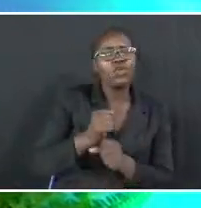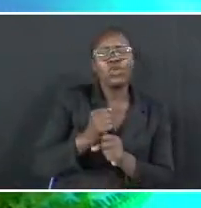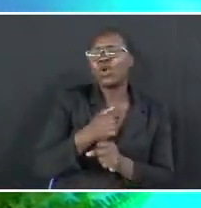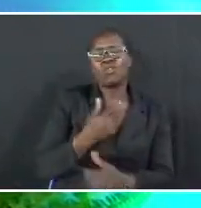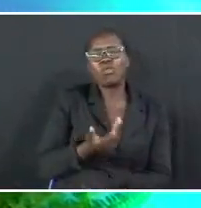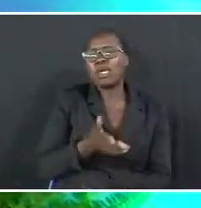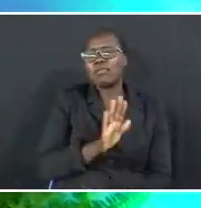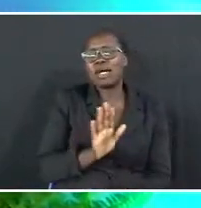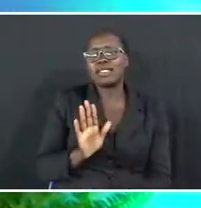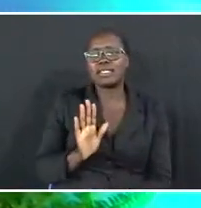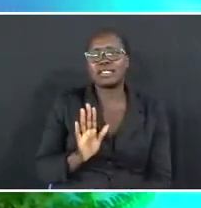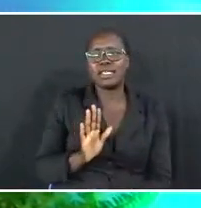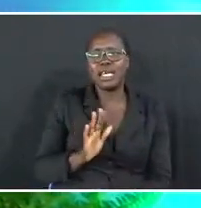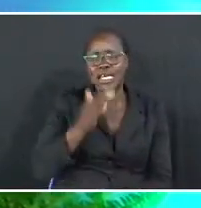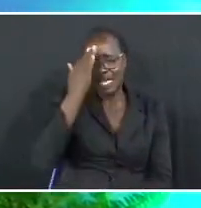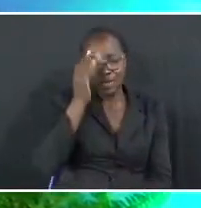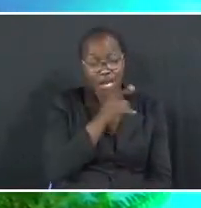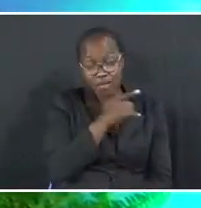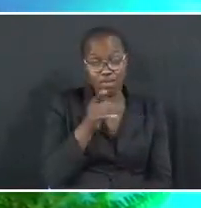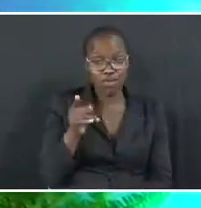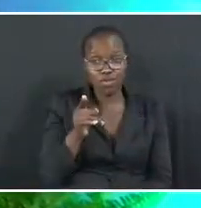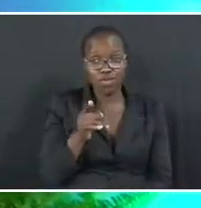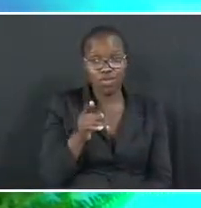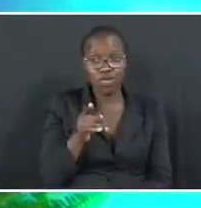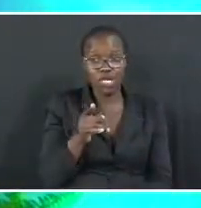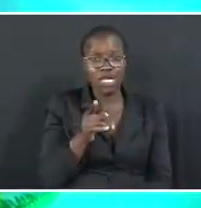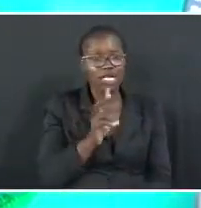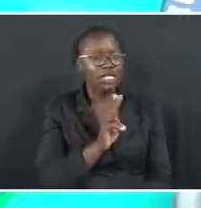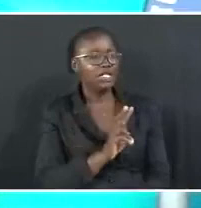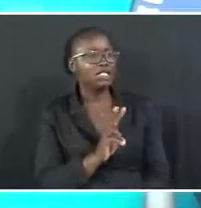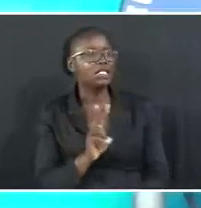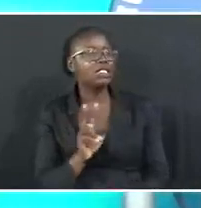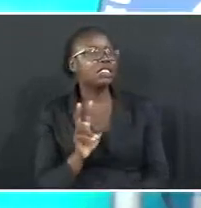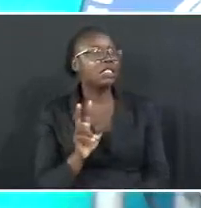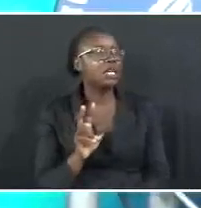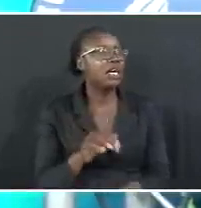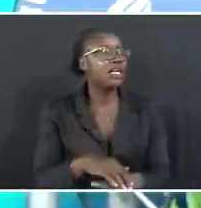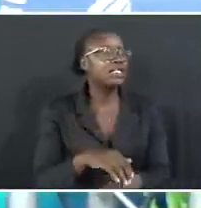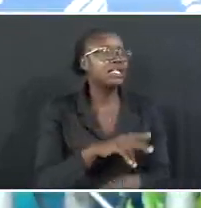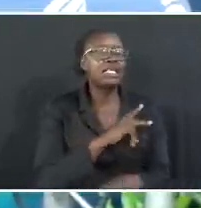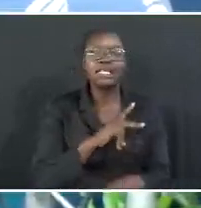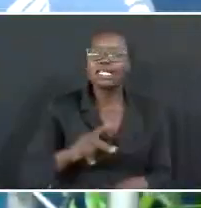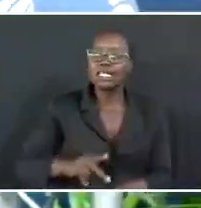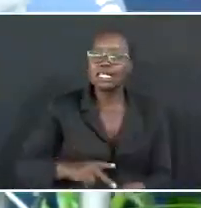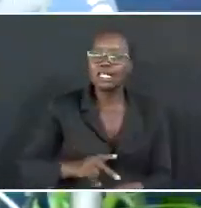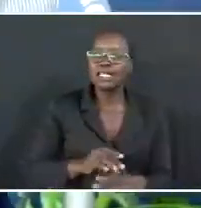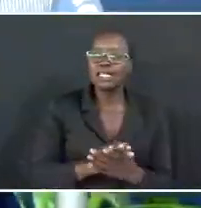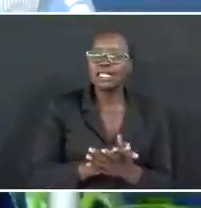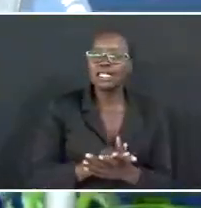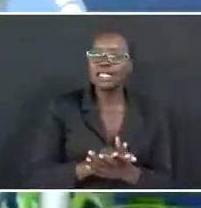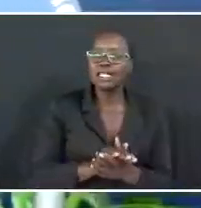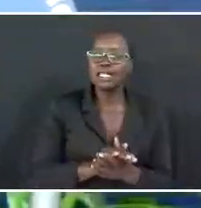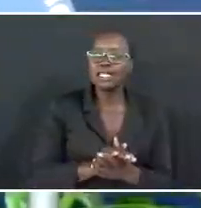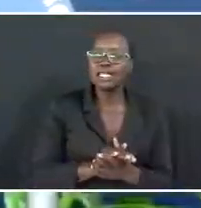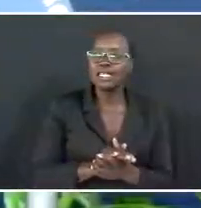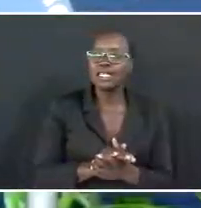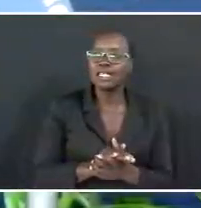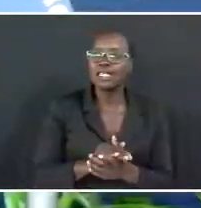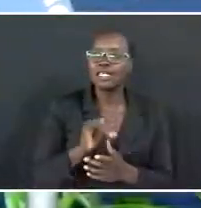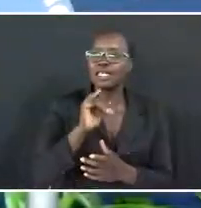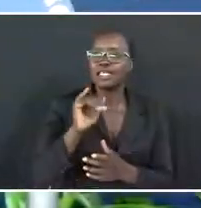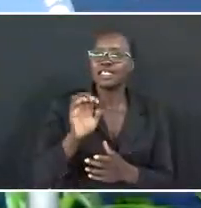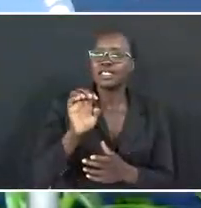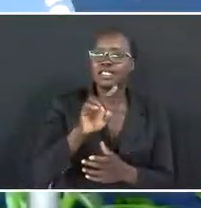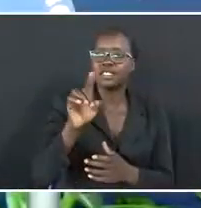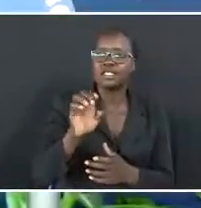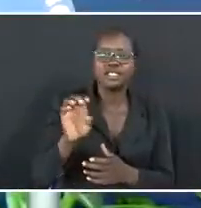me." He will humble you. Let us look at King Jezebel. King Jezebel was during the time of,